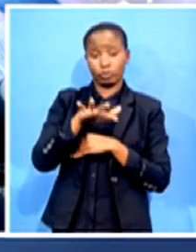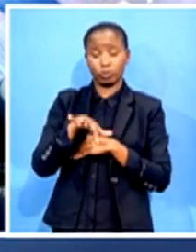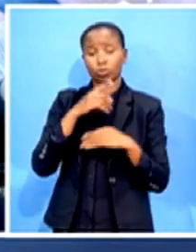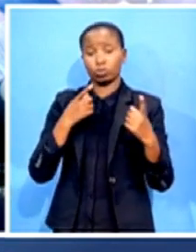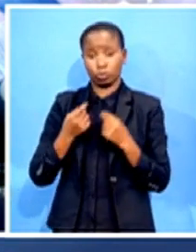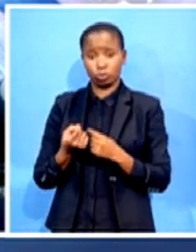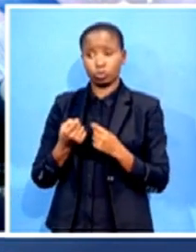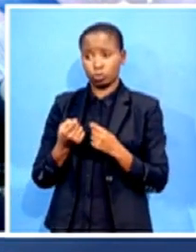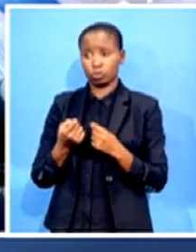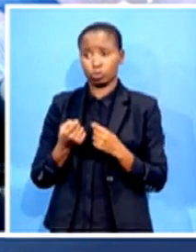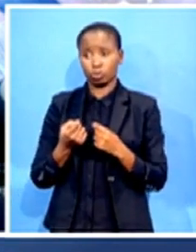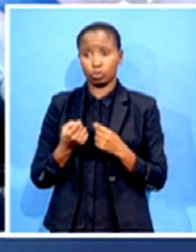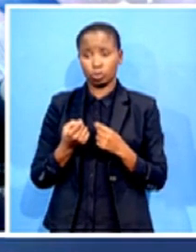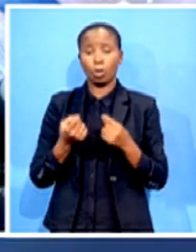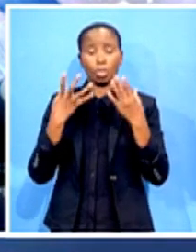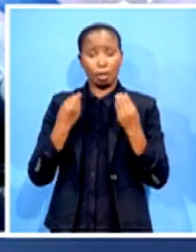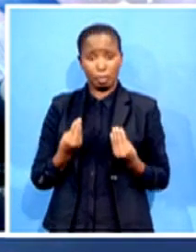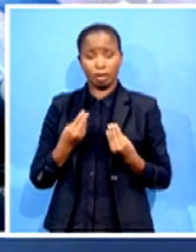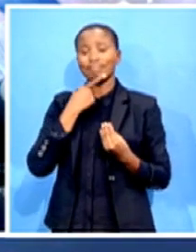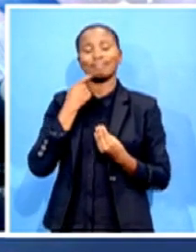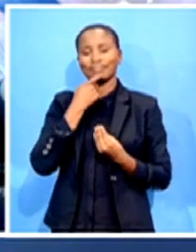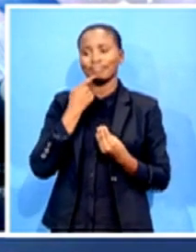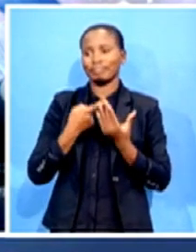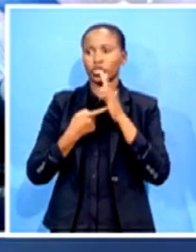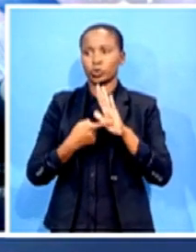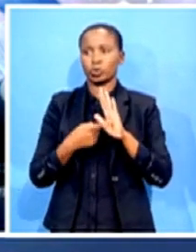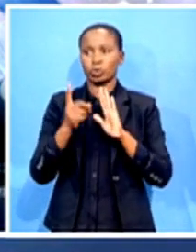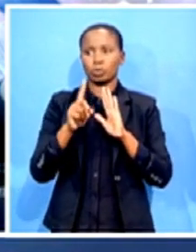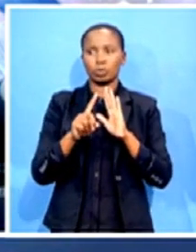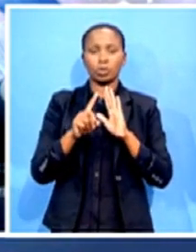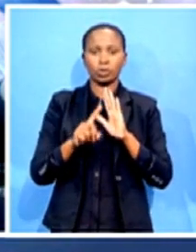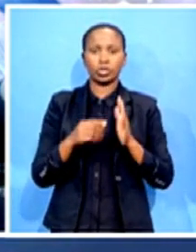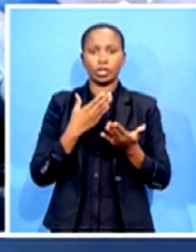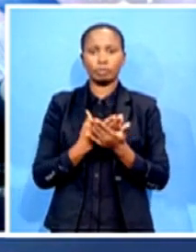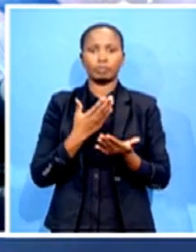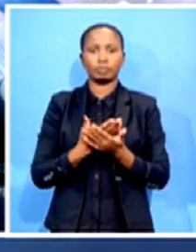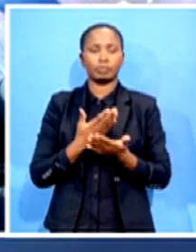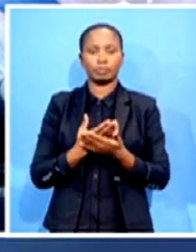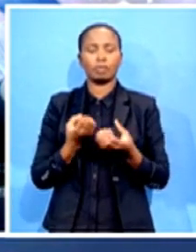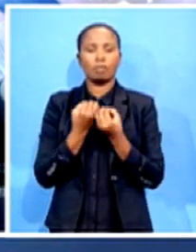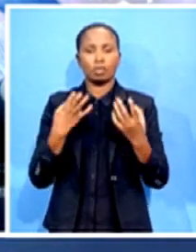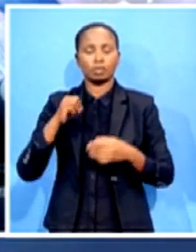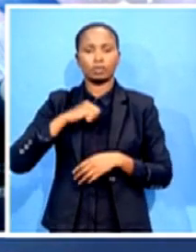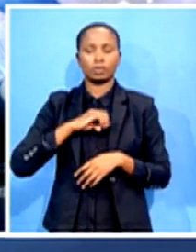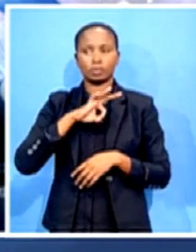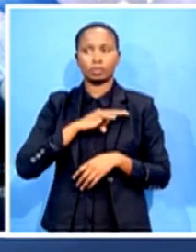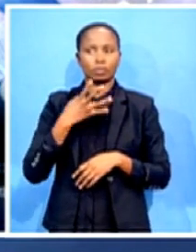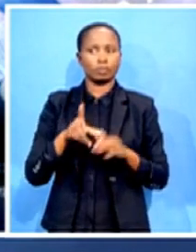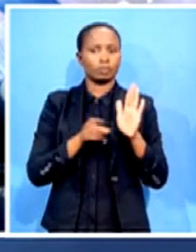recently revealed that half of most employees have downloaded some form of malicious